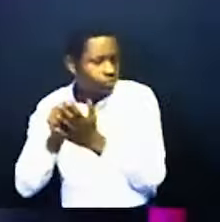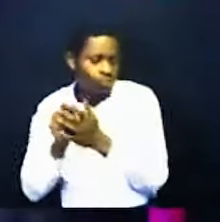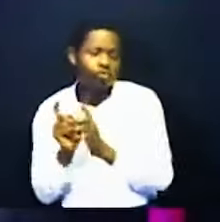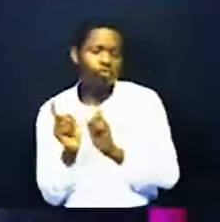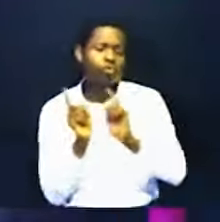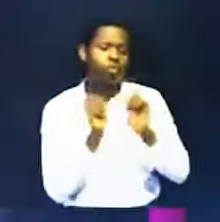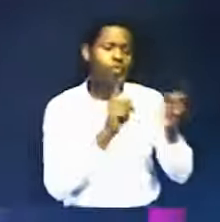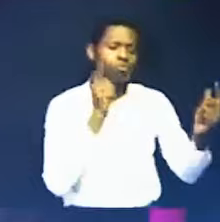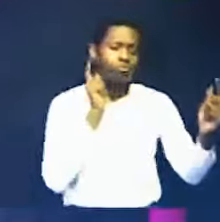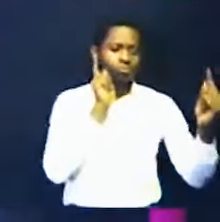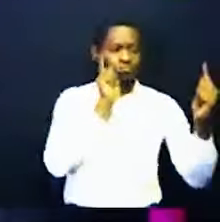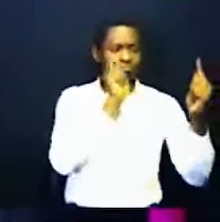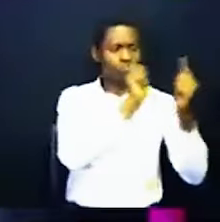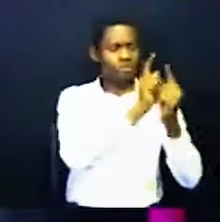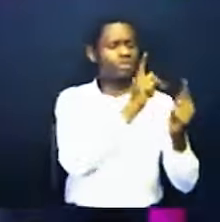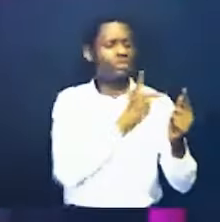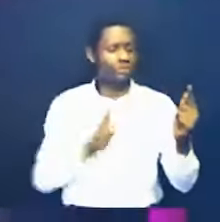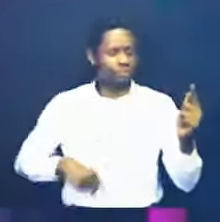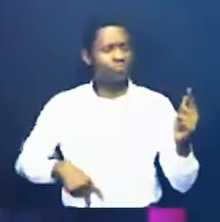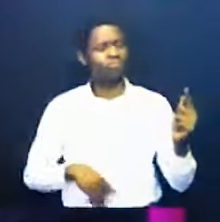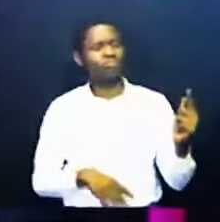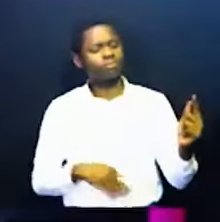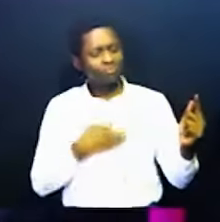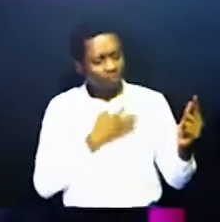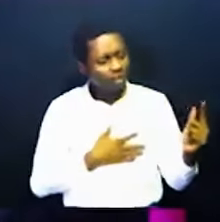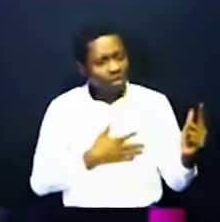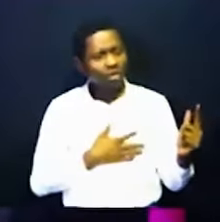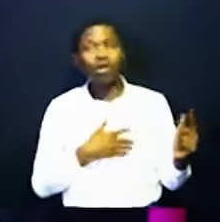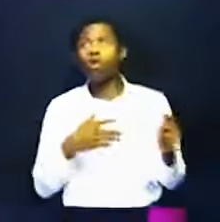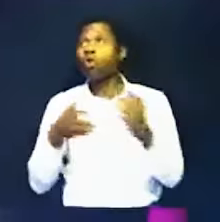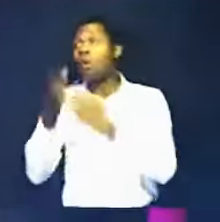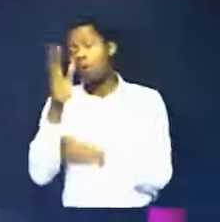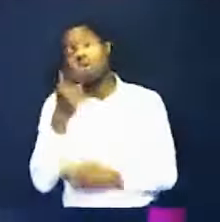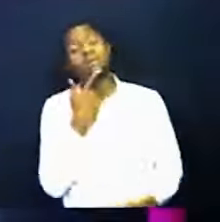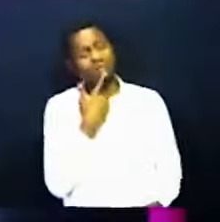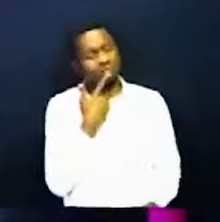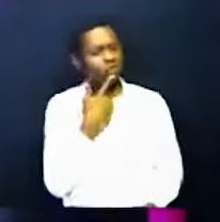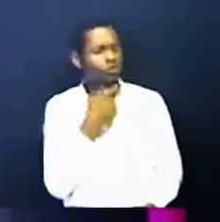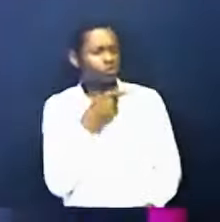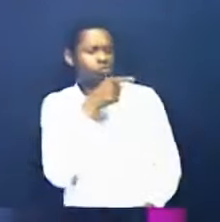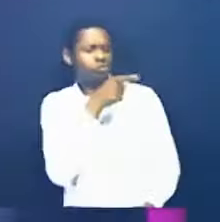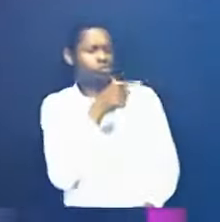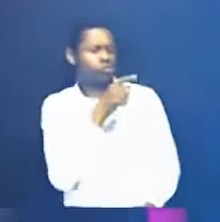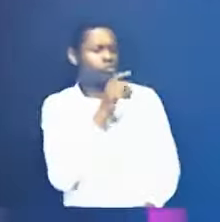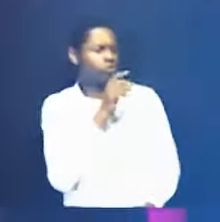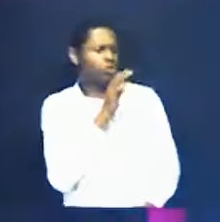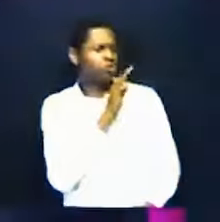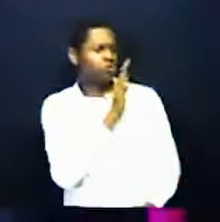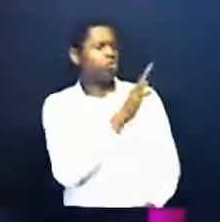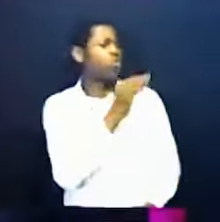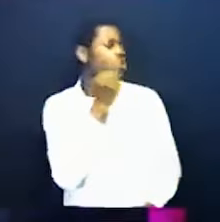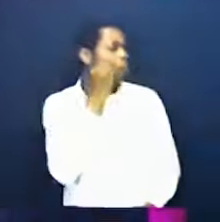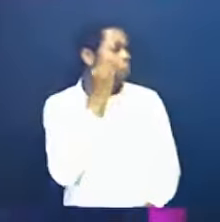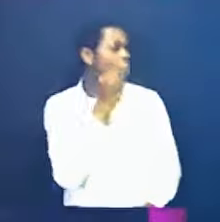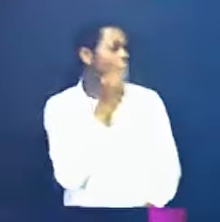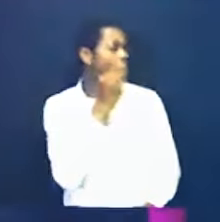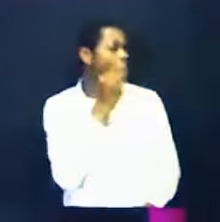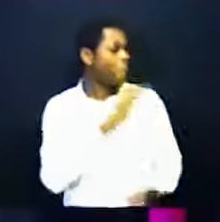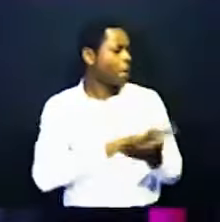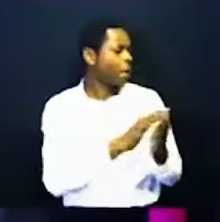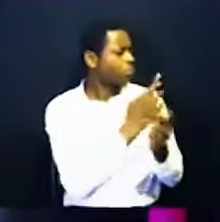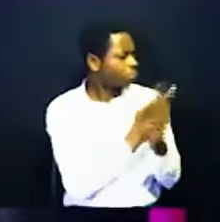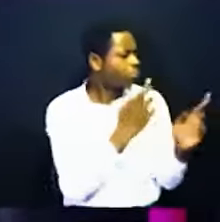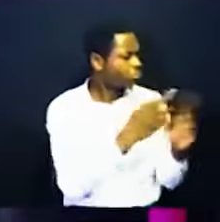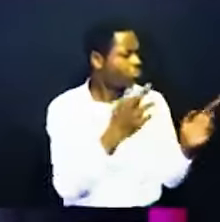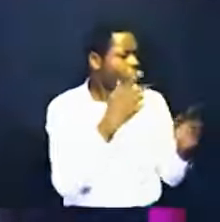Say, "King, thou says the Lord, put your house in order. You are going to